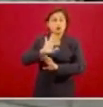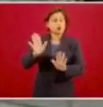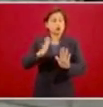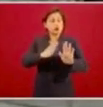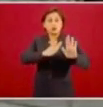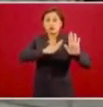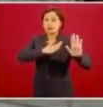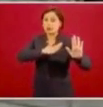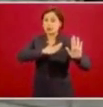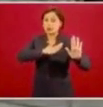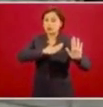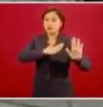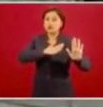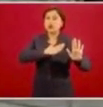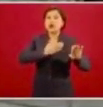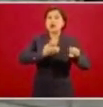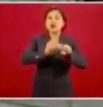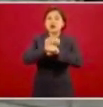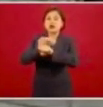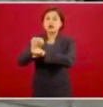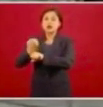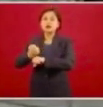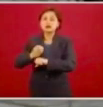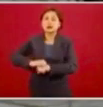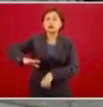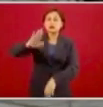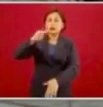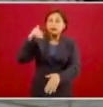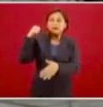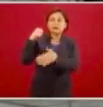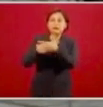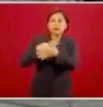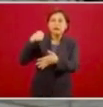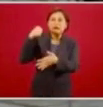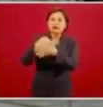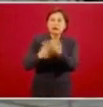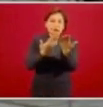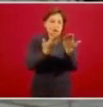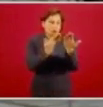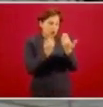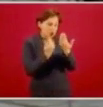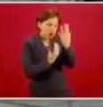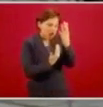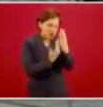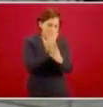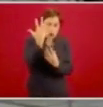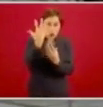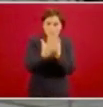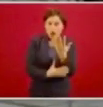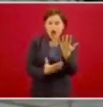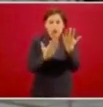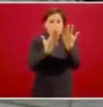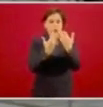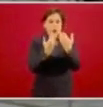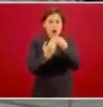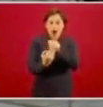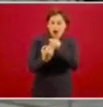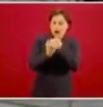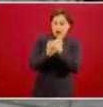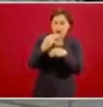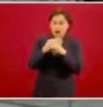Is this large shipment that you talked about, can this guarantee that all of these demands by doctors all around the